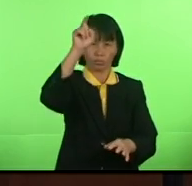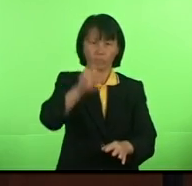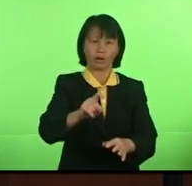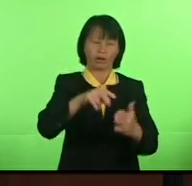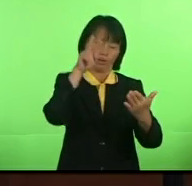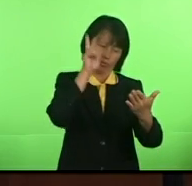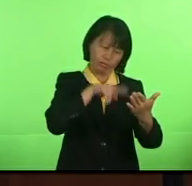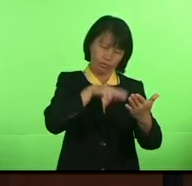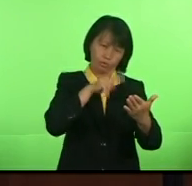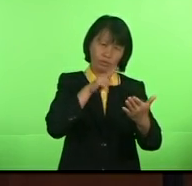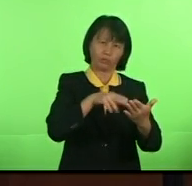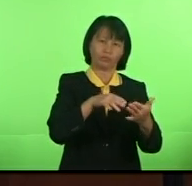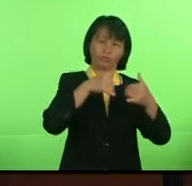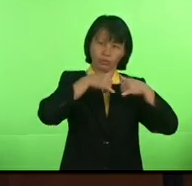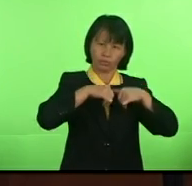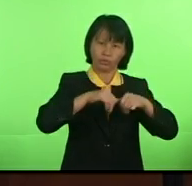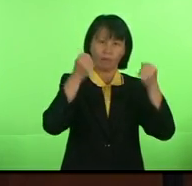read extensively.